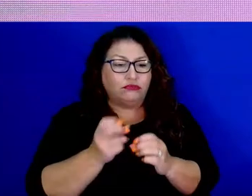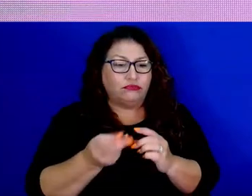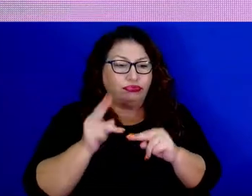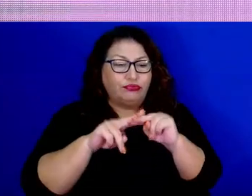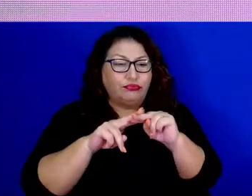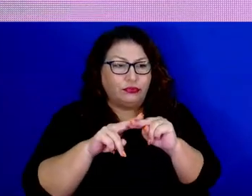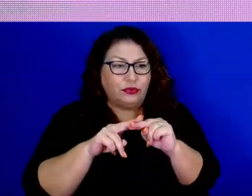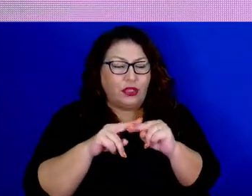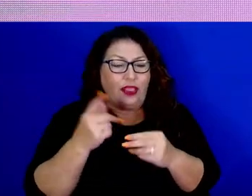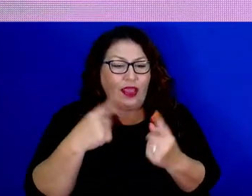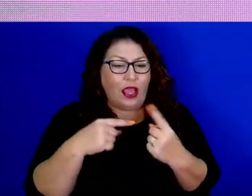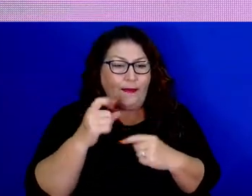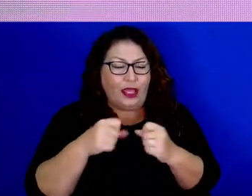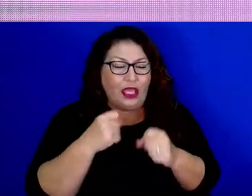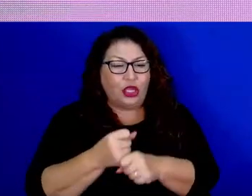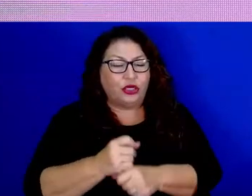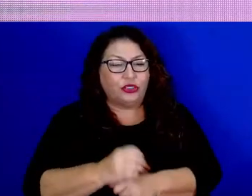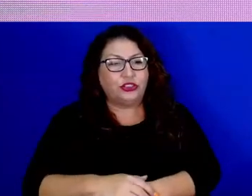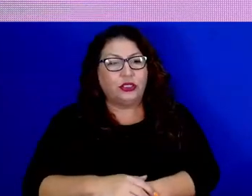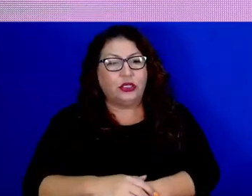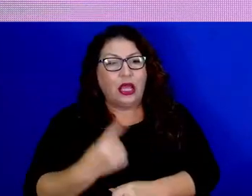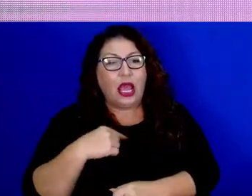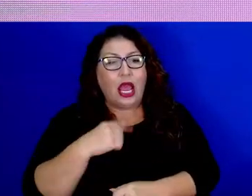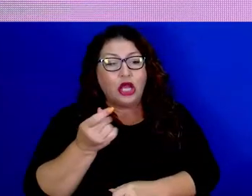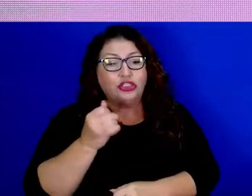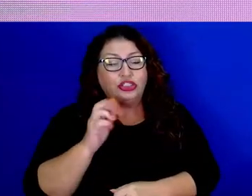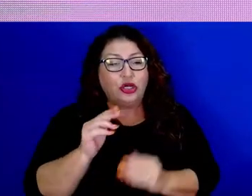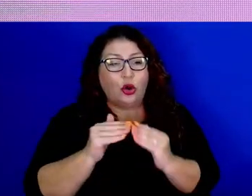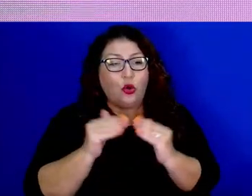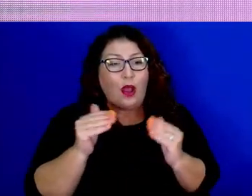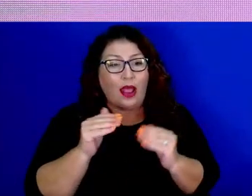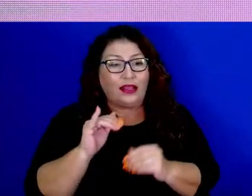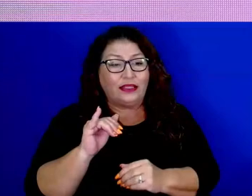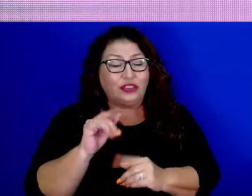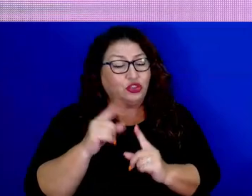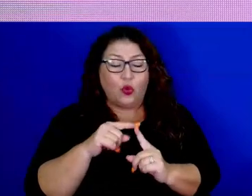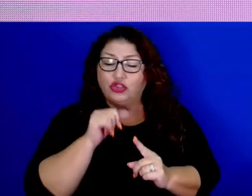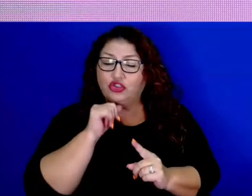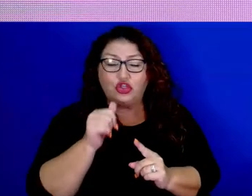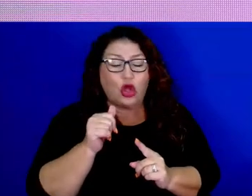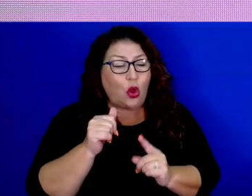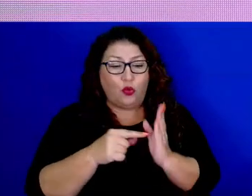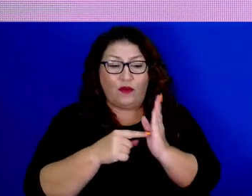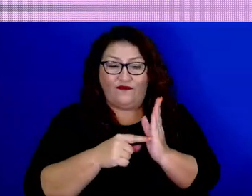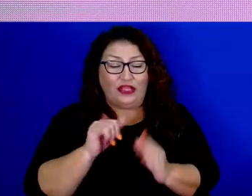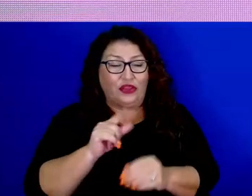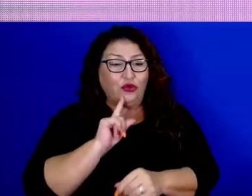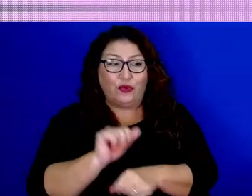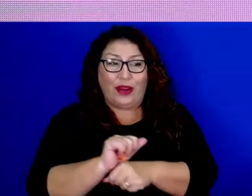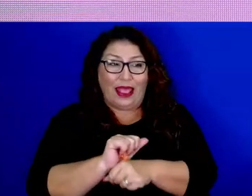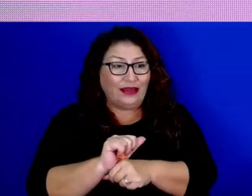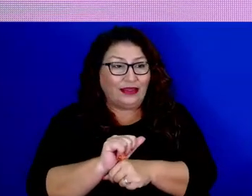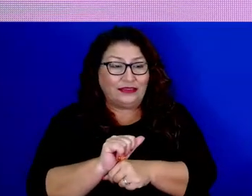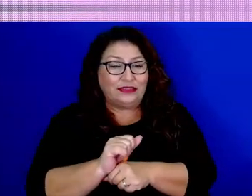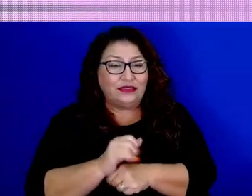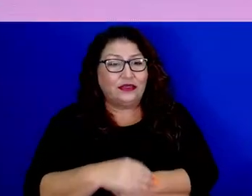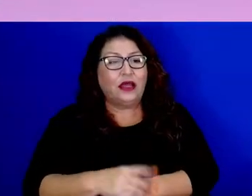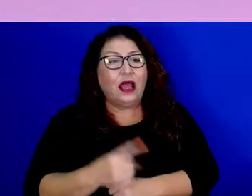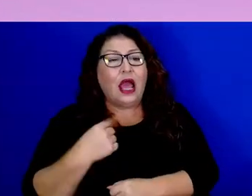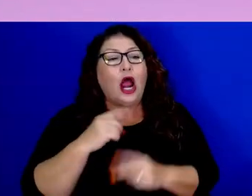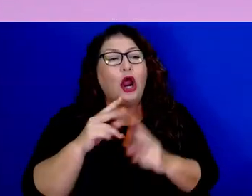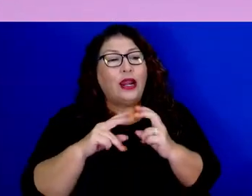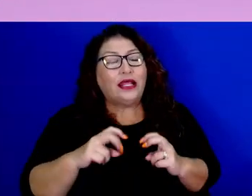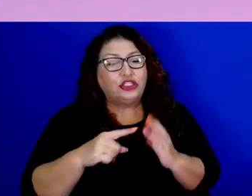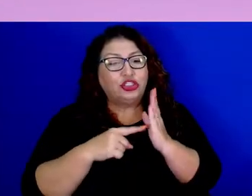While our gender equality index scores do not yet reflect these realities, our analysis shows that we are